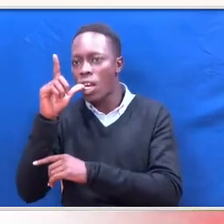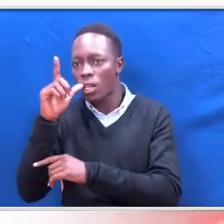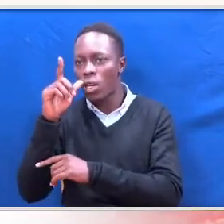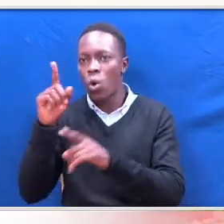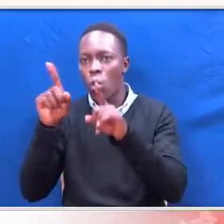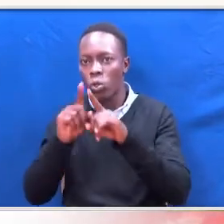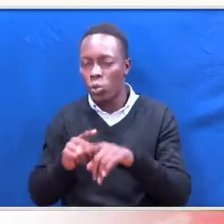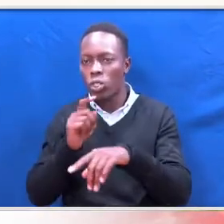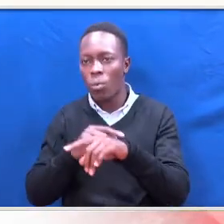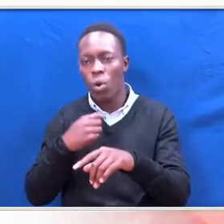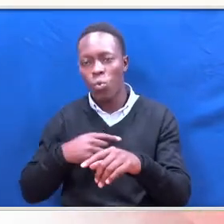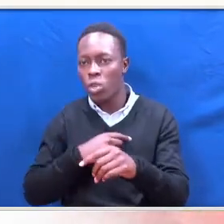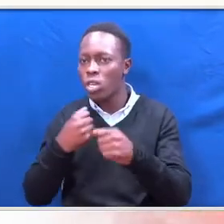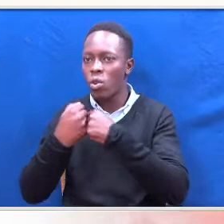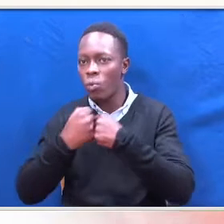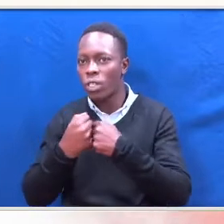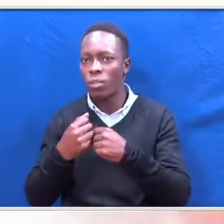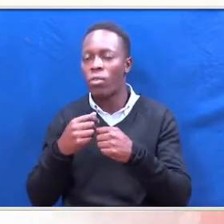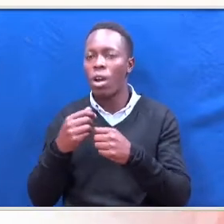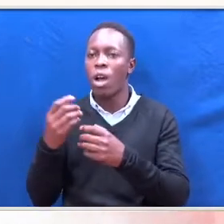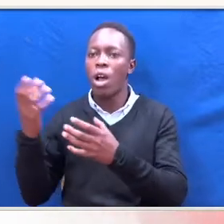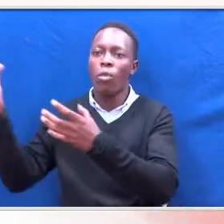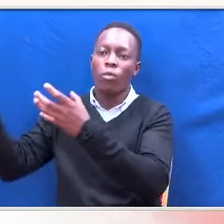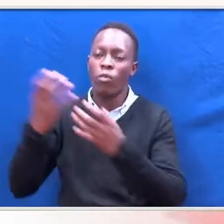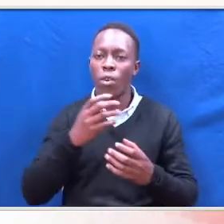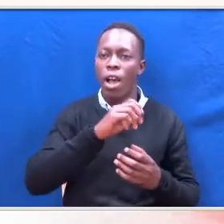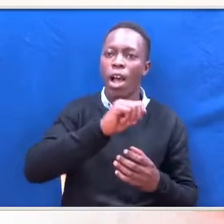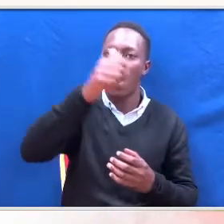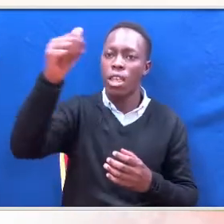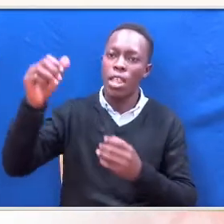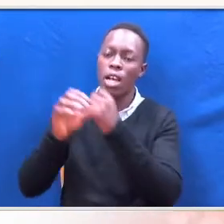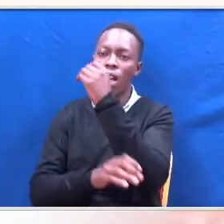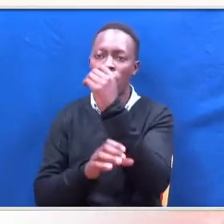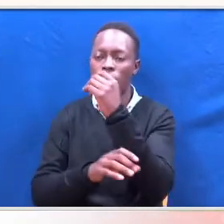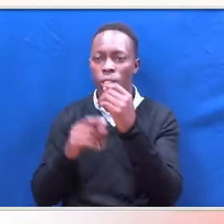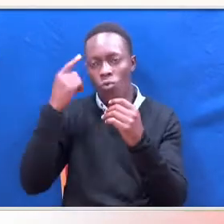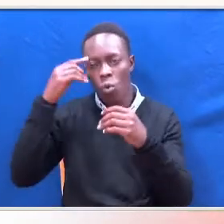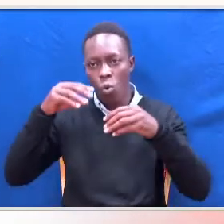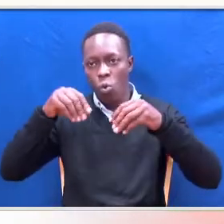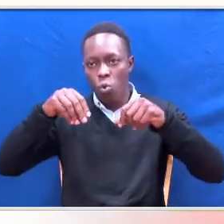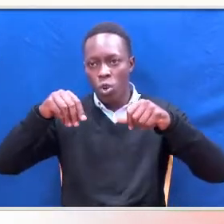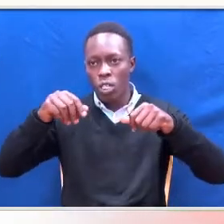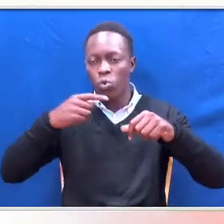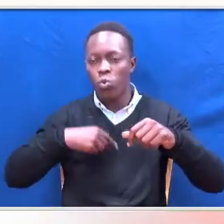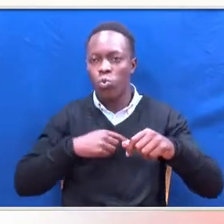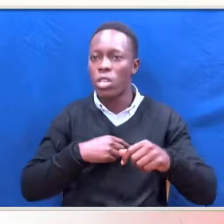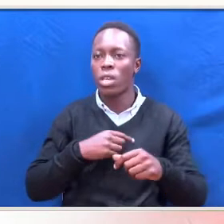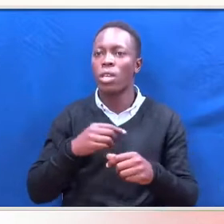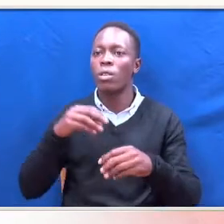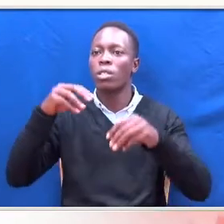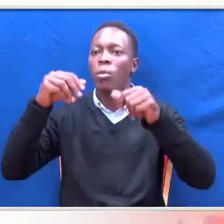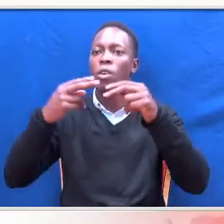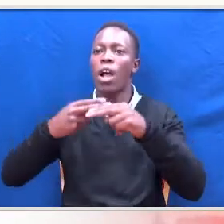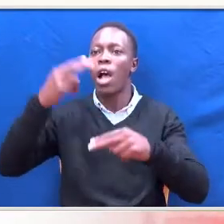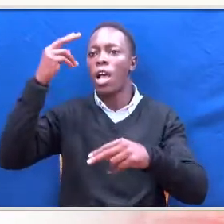as competitive as any product brought in from any parts of the world. In terms of quality, we'll probably be even more superior to the quality that we get